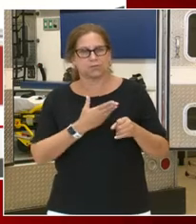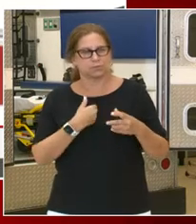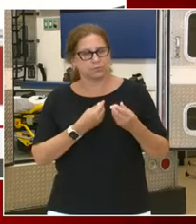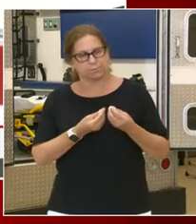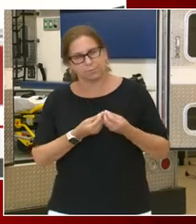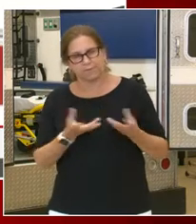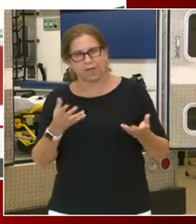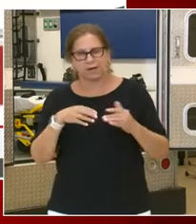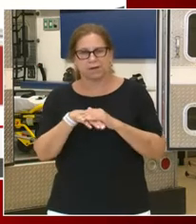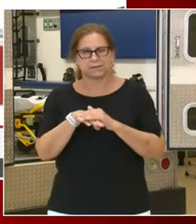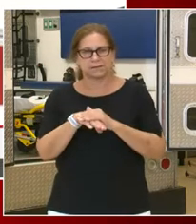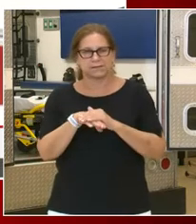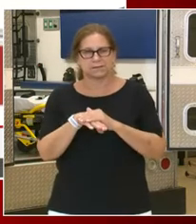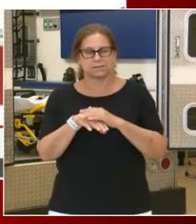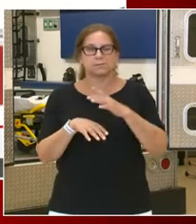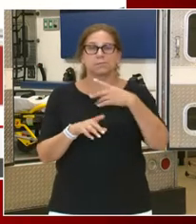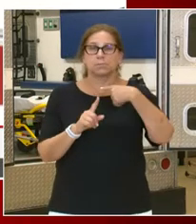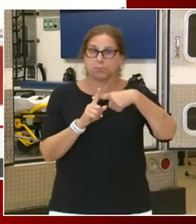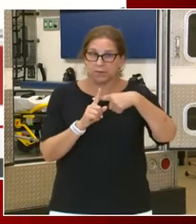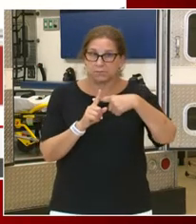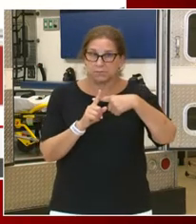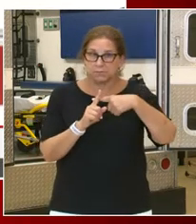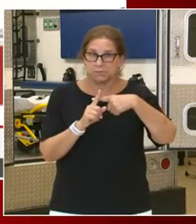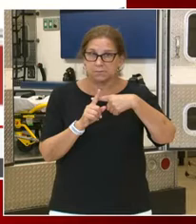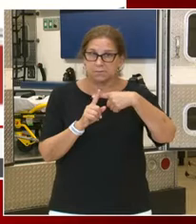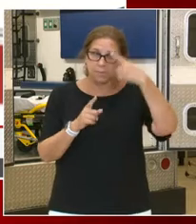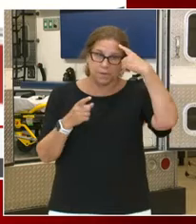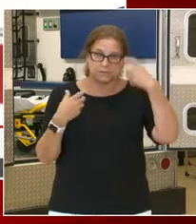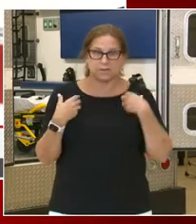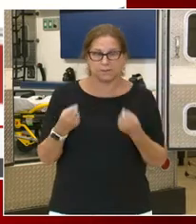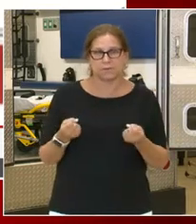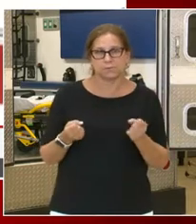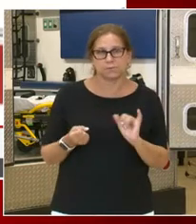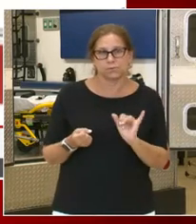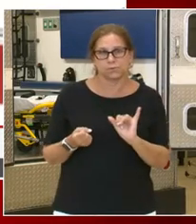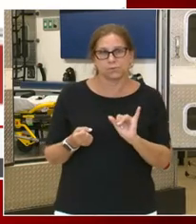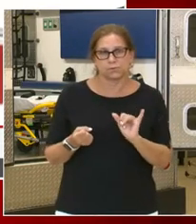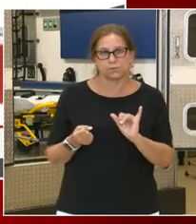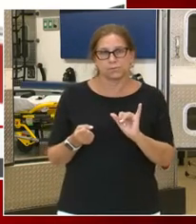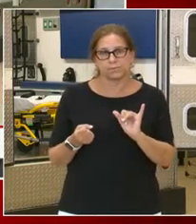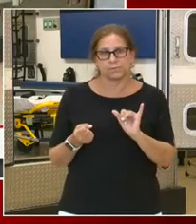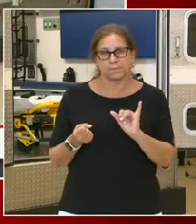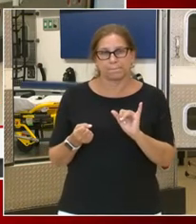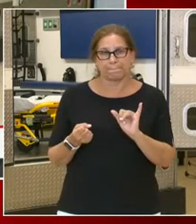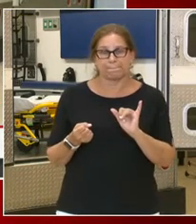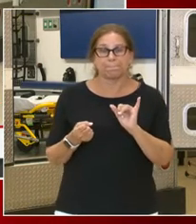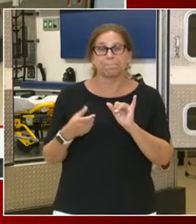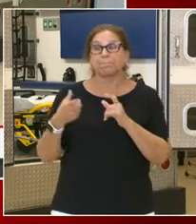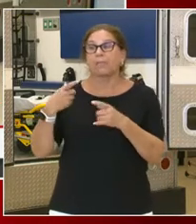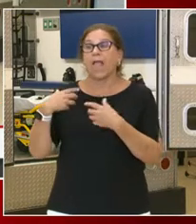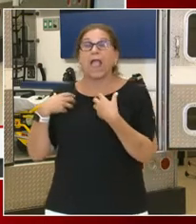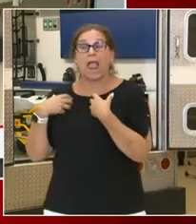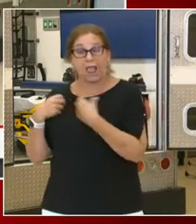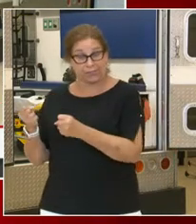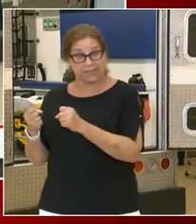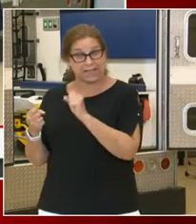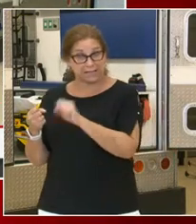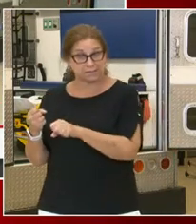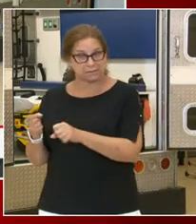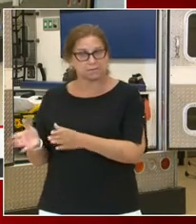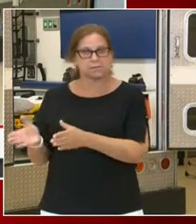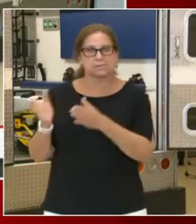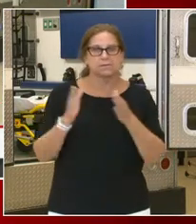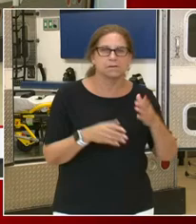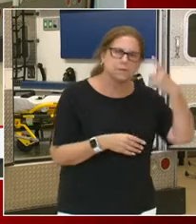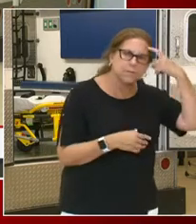will be one-to-one, small group, but we'll meet students where they are. Very important. And Director Walker-Davis? Yes. So this is